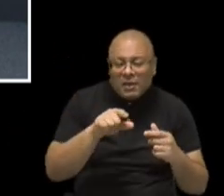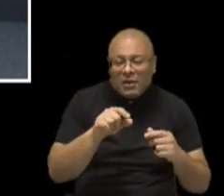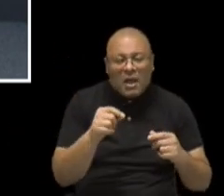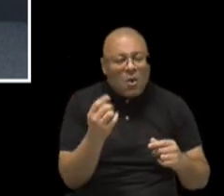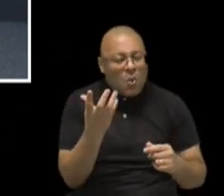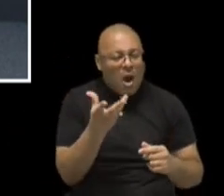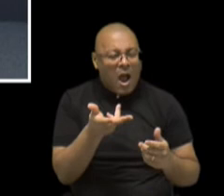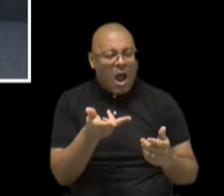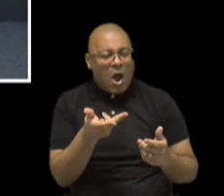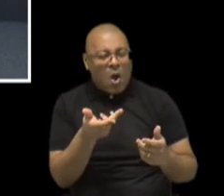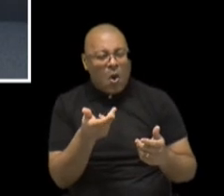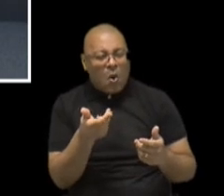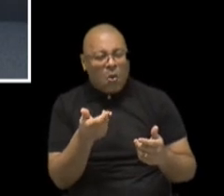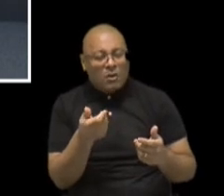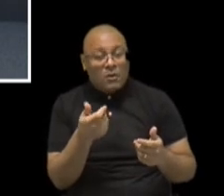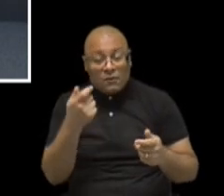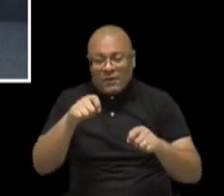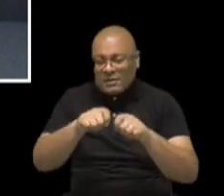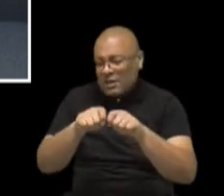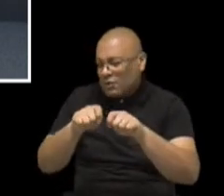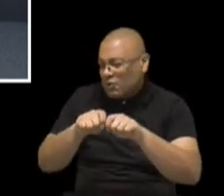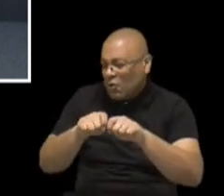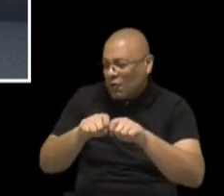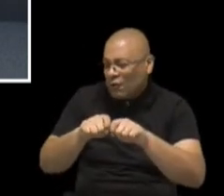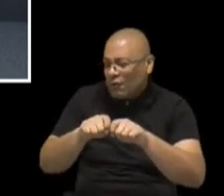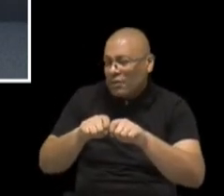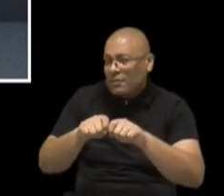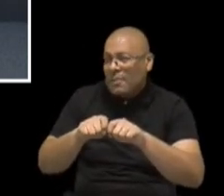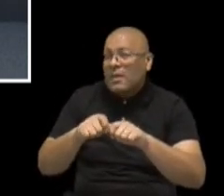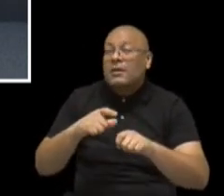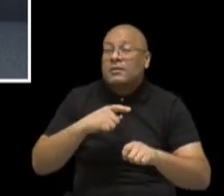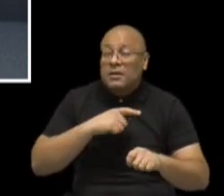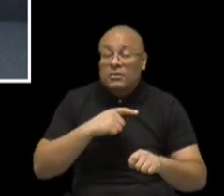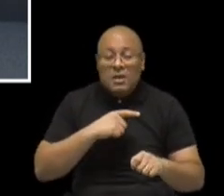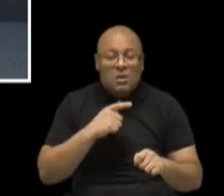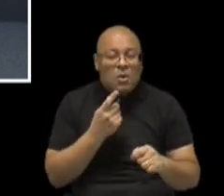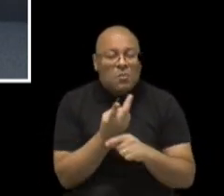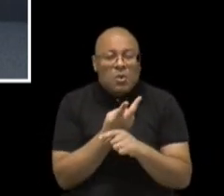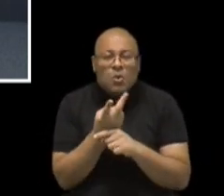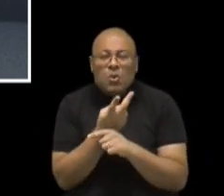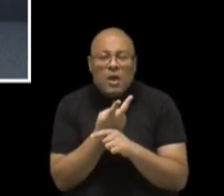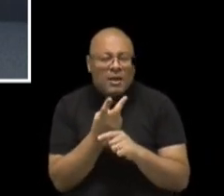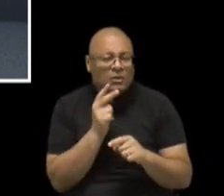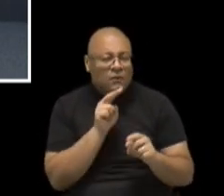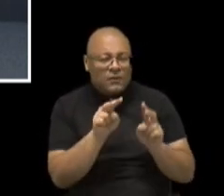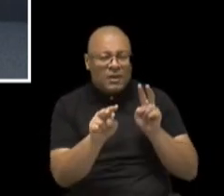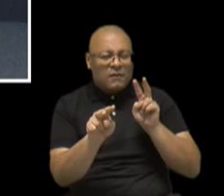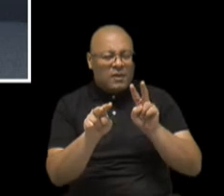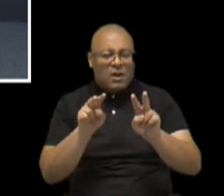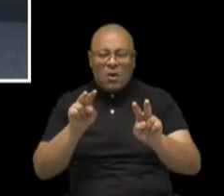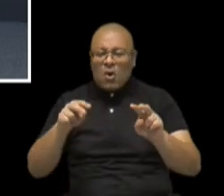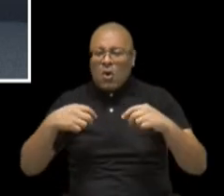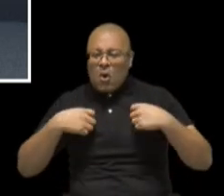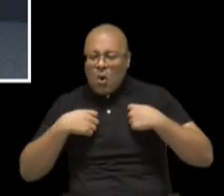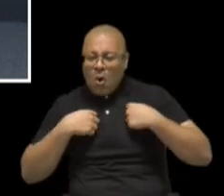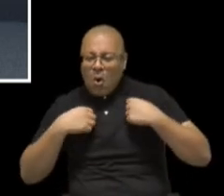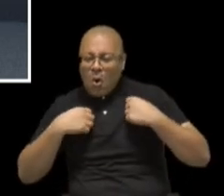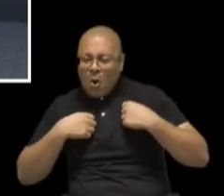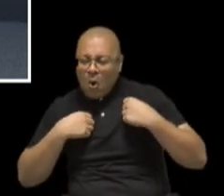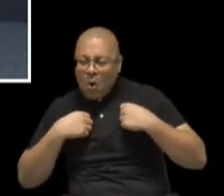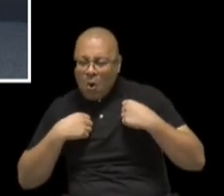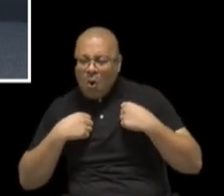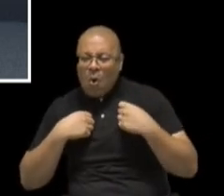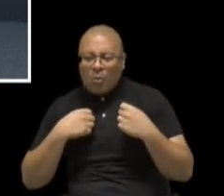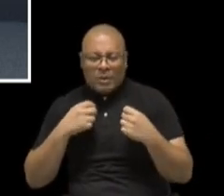wow, that's cool, I'm gonna wear it again. So I have a lot of clothes that I've owned for 25